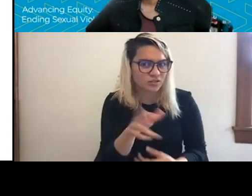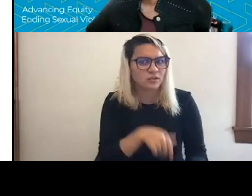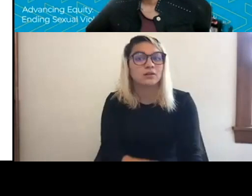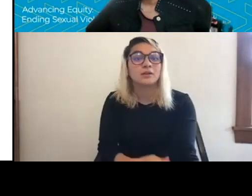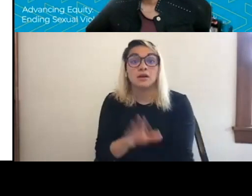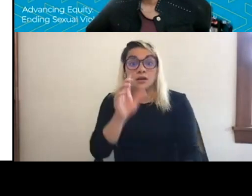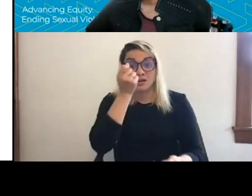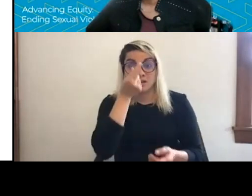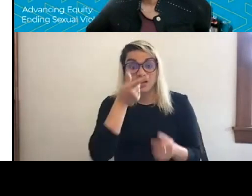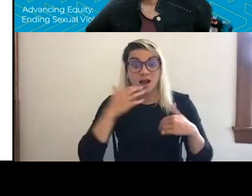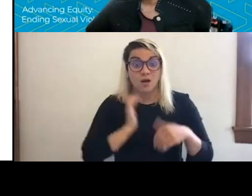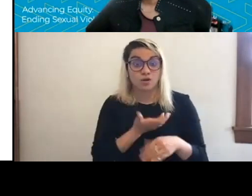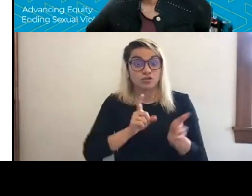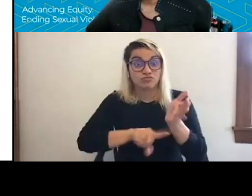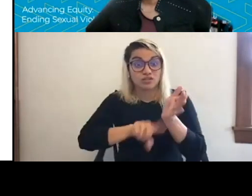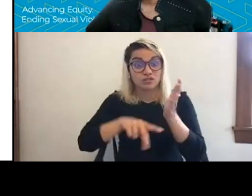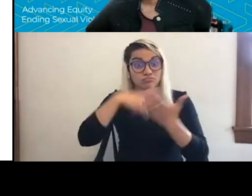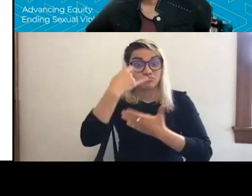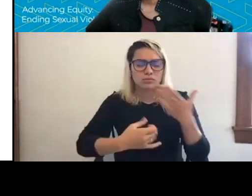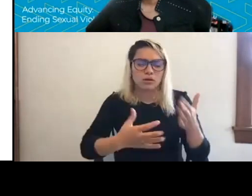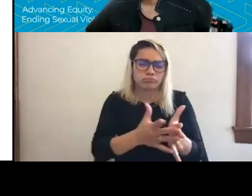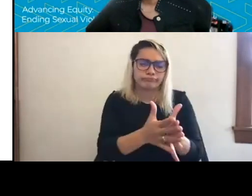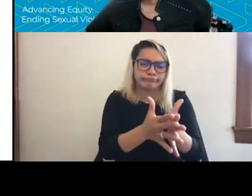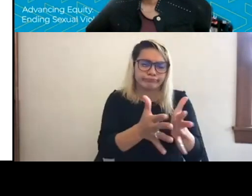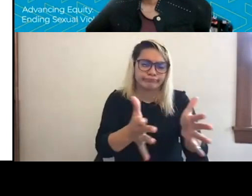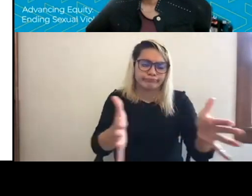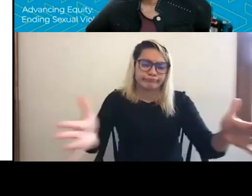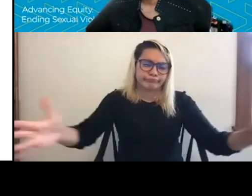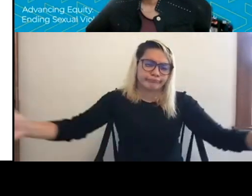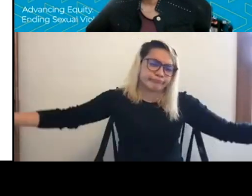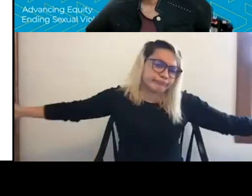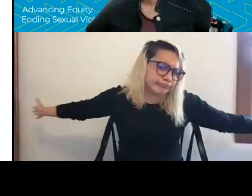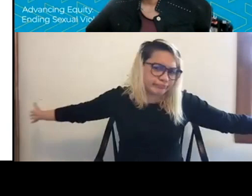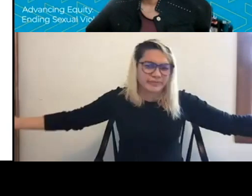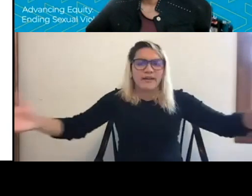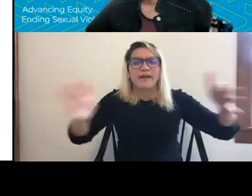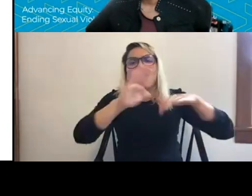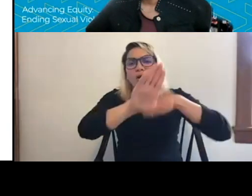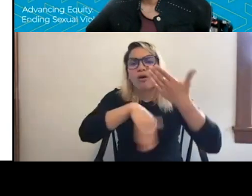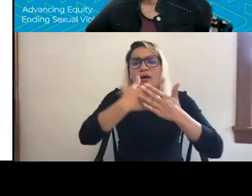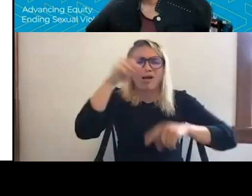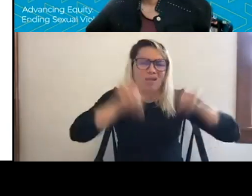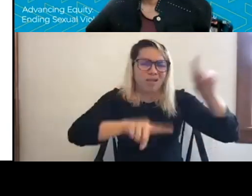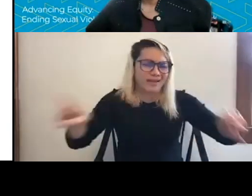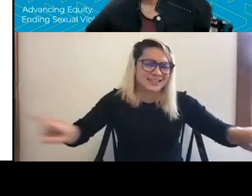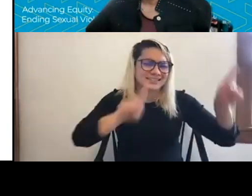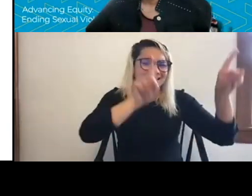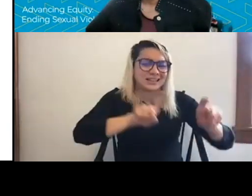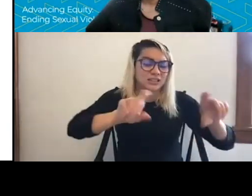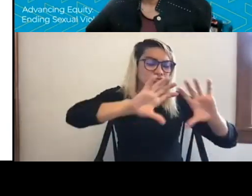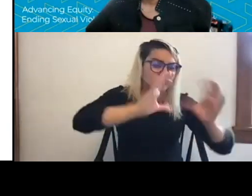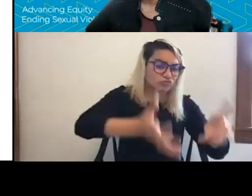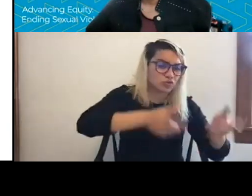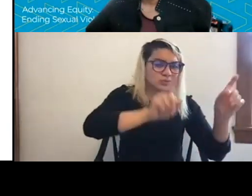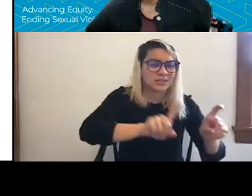was vast. So we did everything from poll testing, language testing, message testing, dial testing, group test, like there was